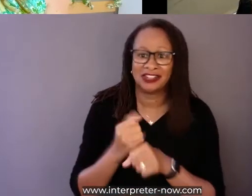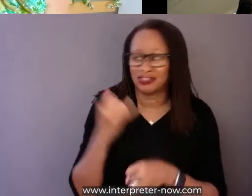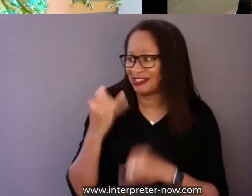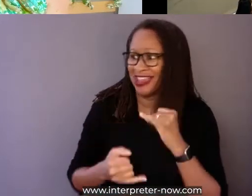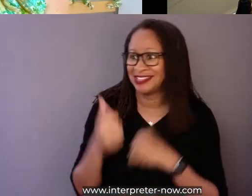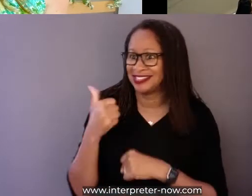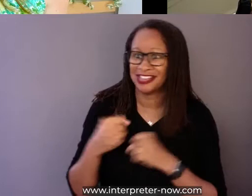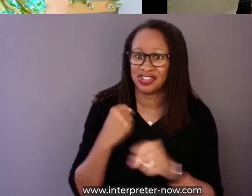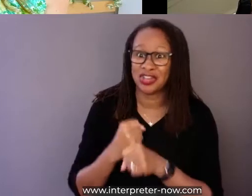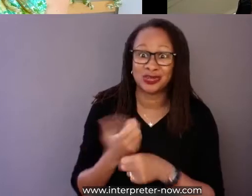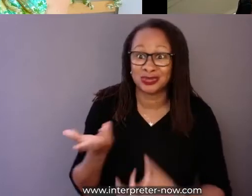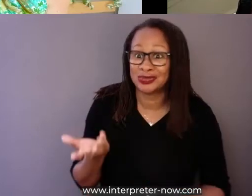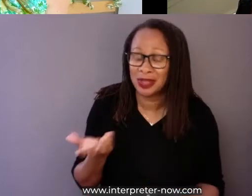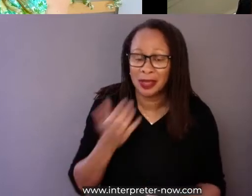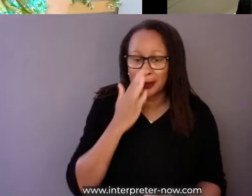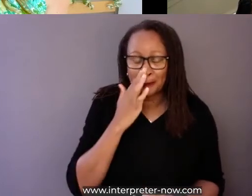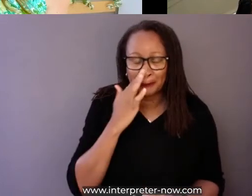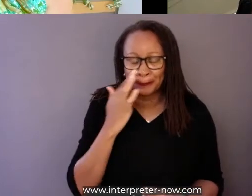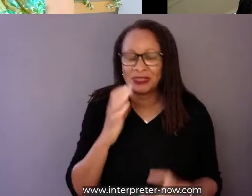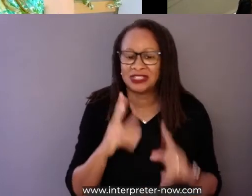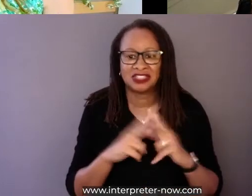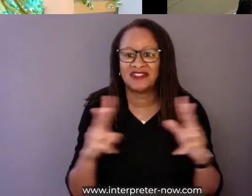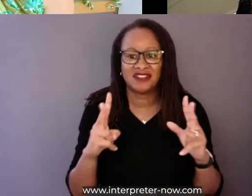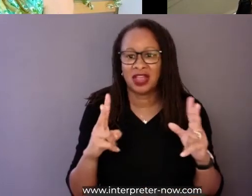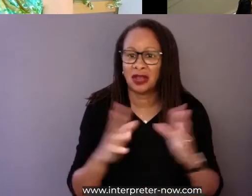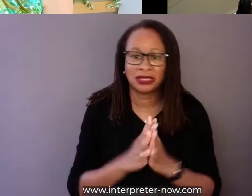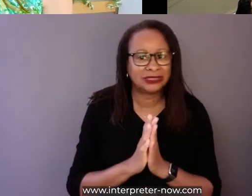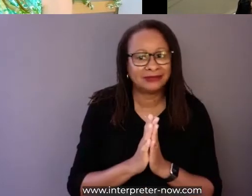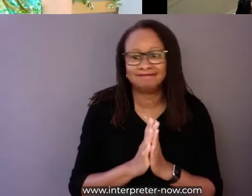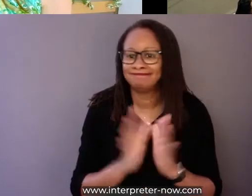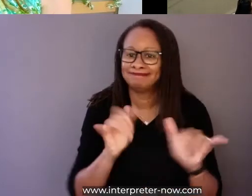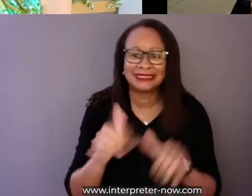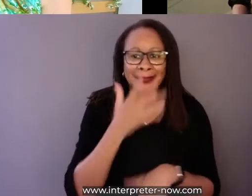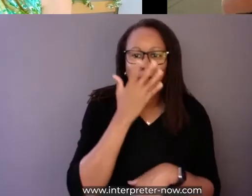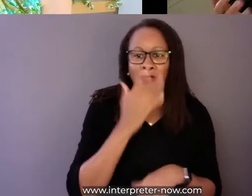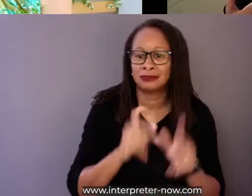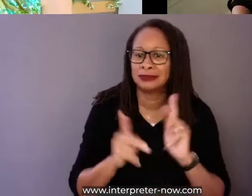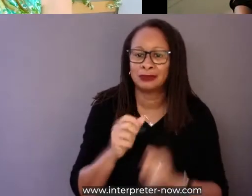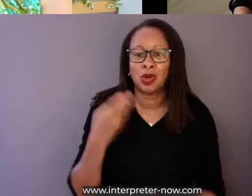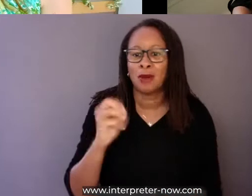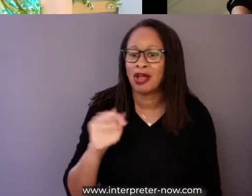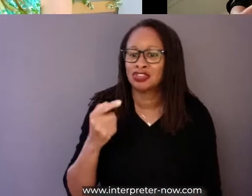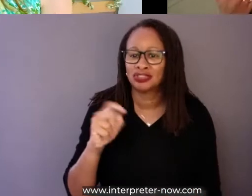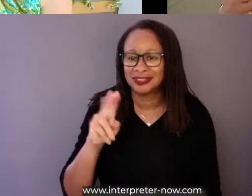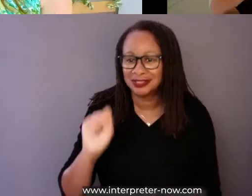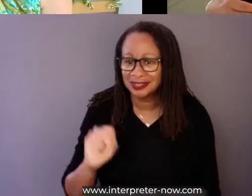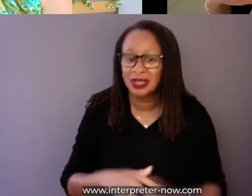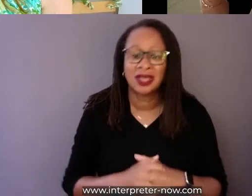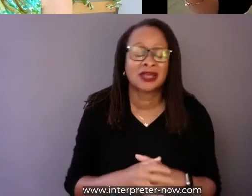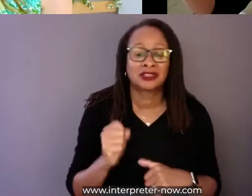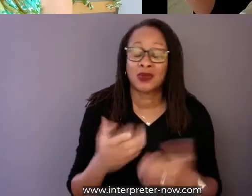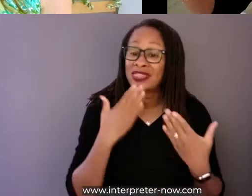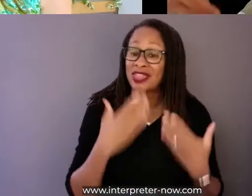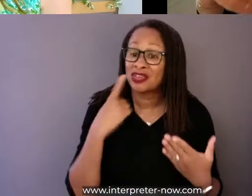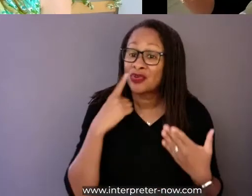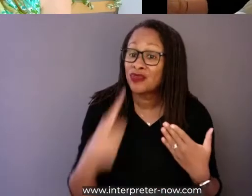years. It is very homogenous. And so I just want to say thank you for kind of painting the picture of how